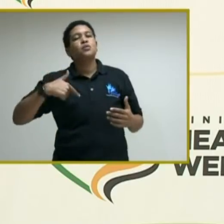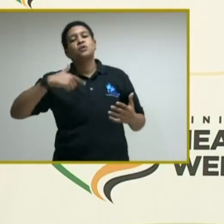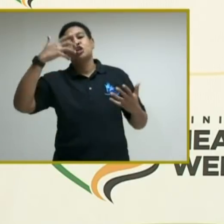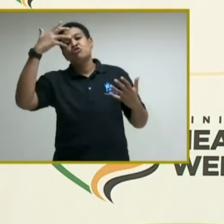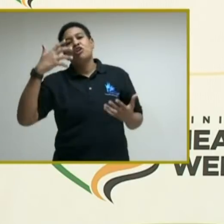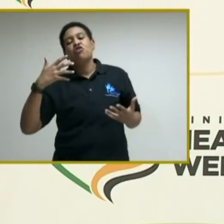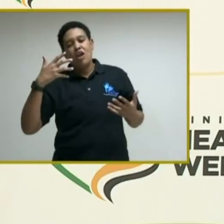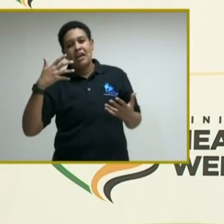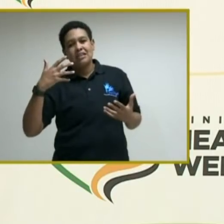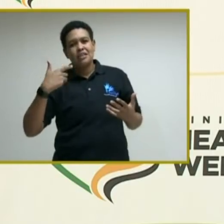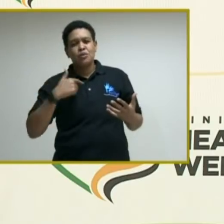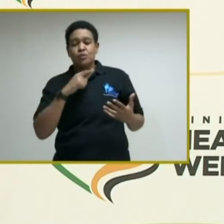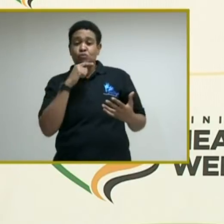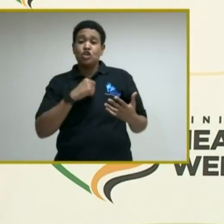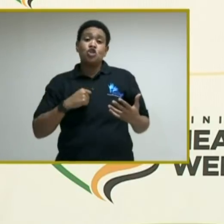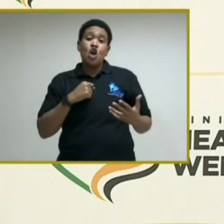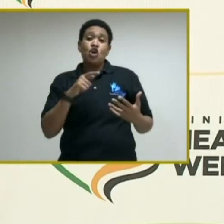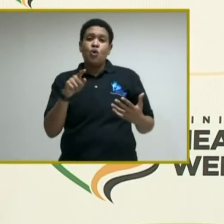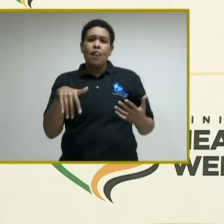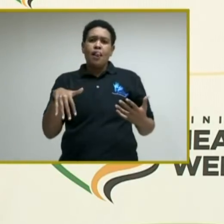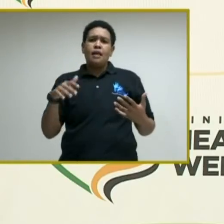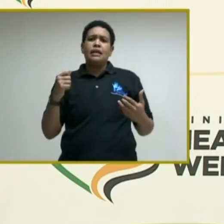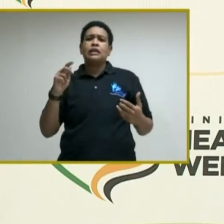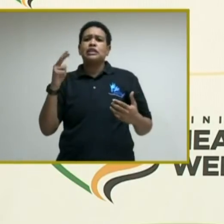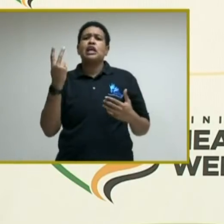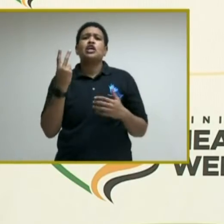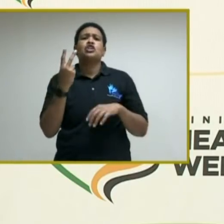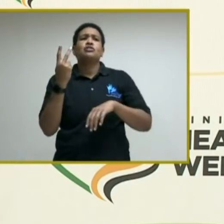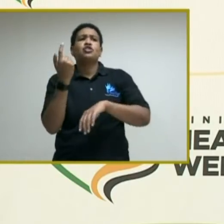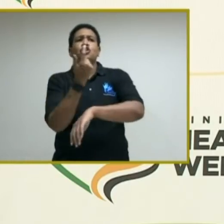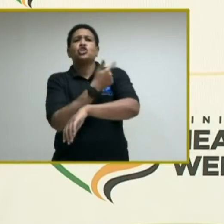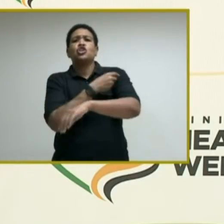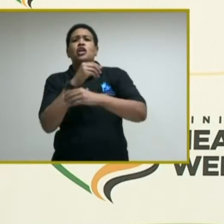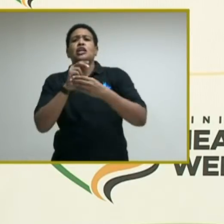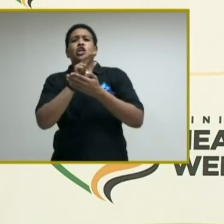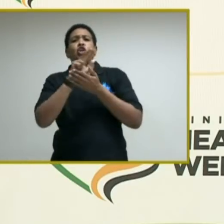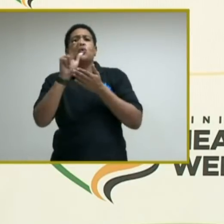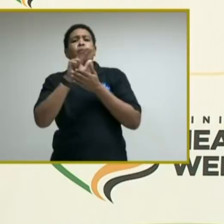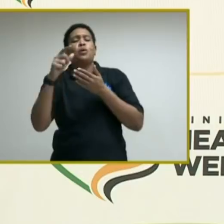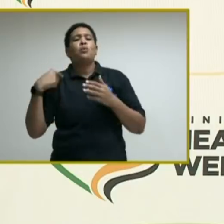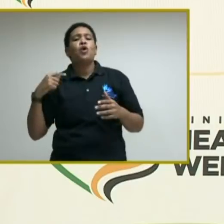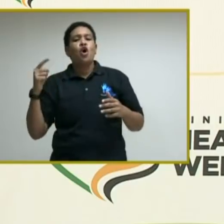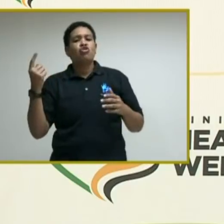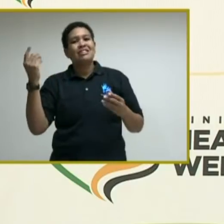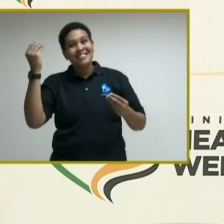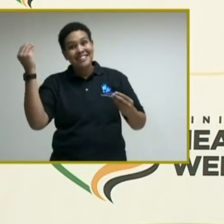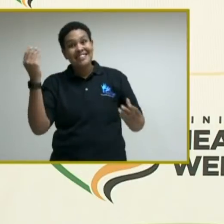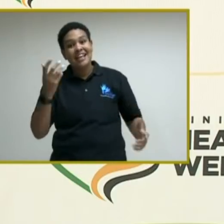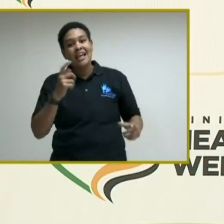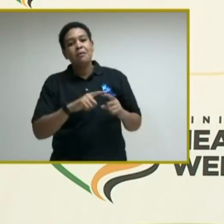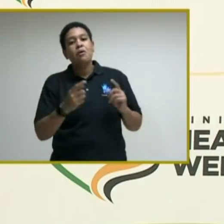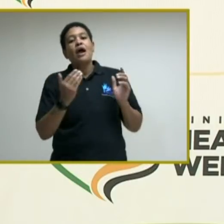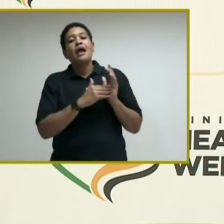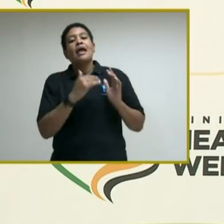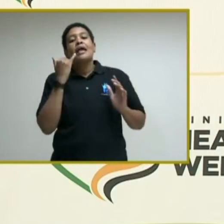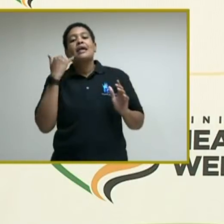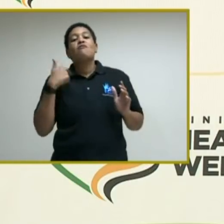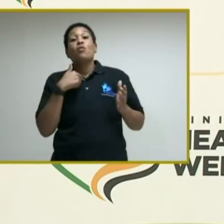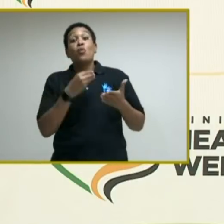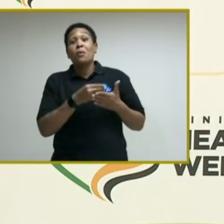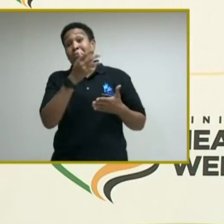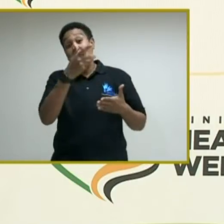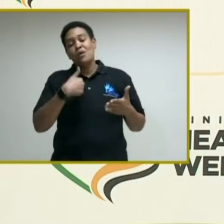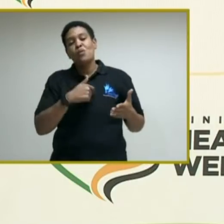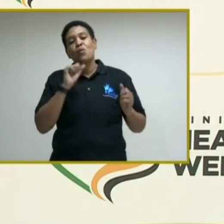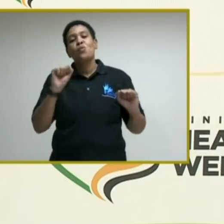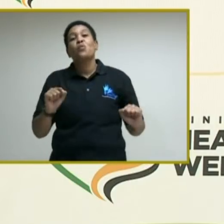are sorry that you have not gotten it within the 3 weeks that we had originally stated. But again, if we could buy it, we would buy it.